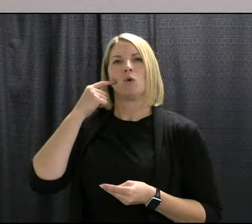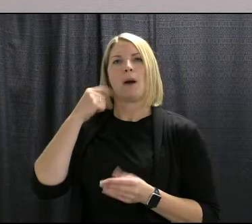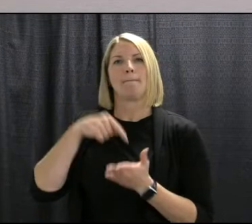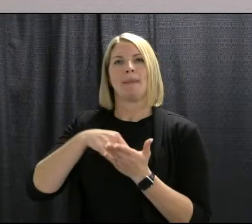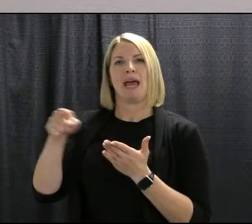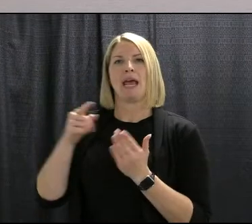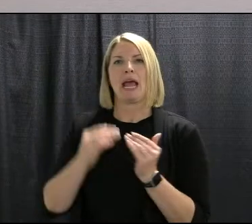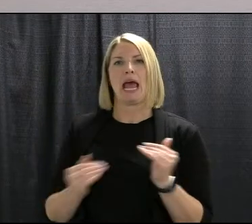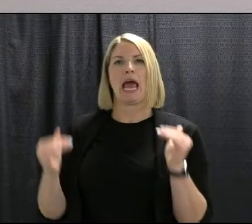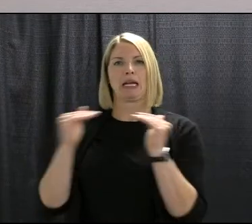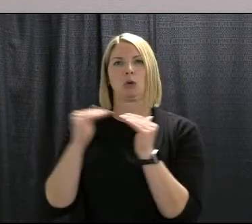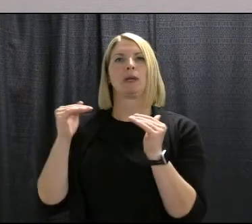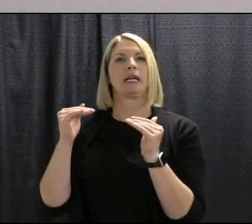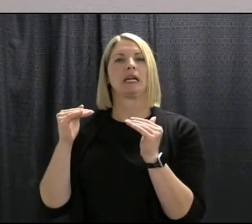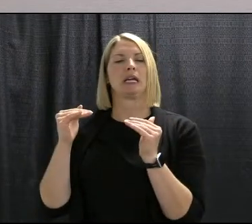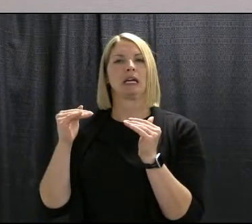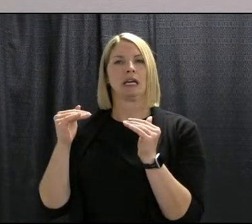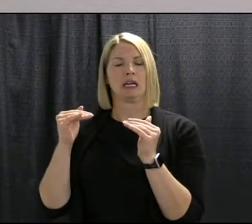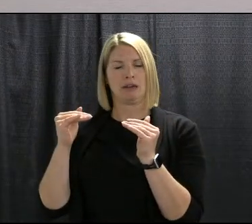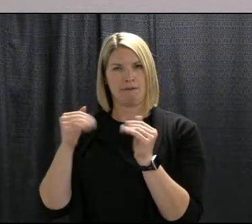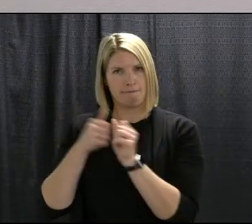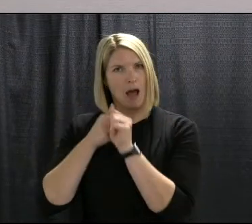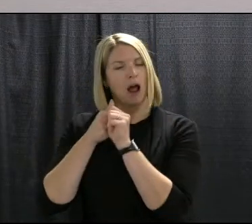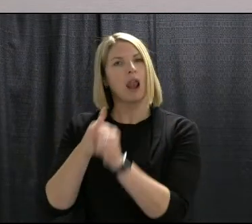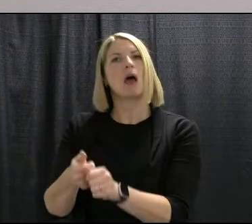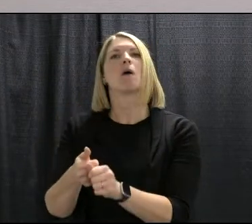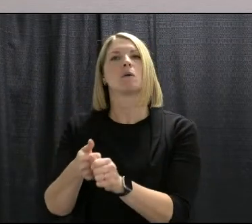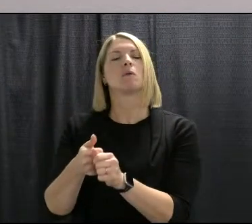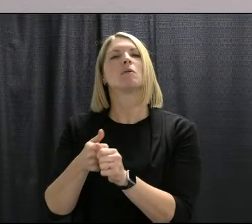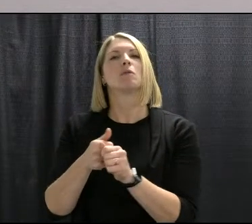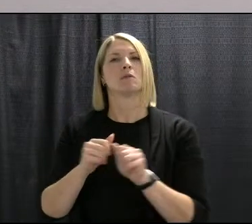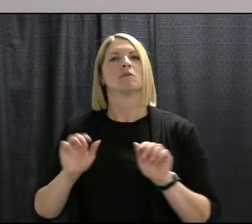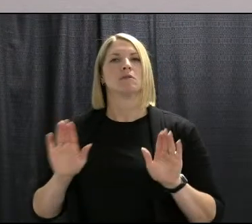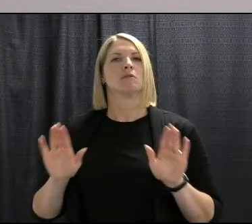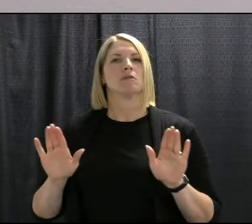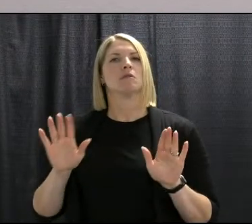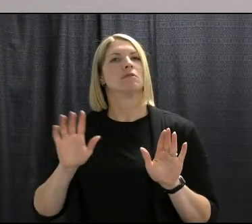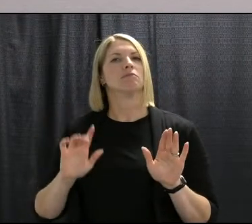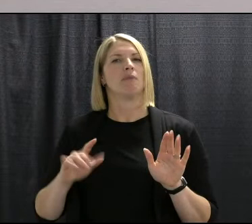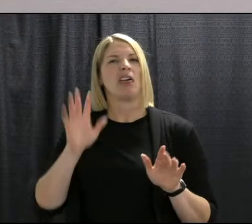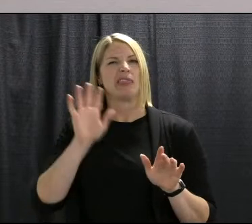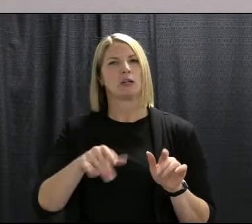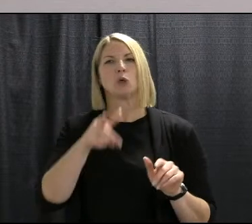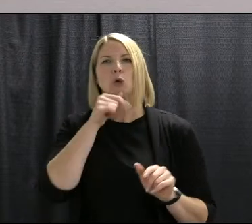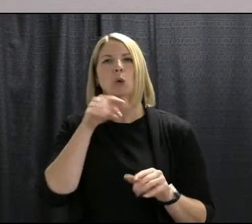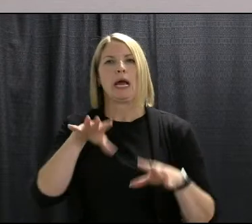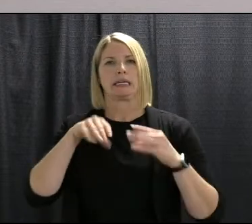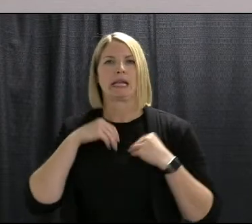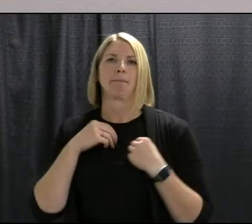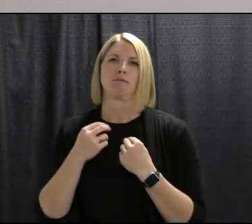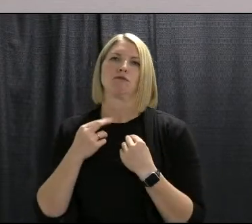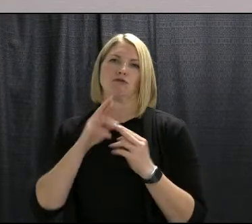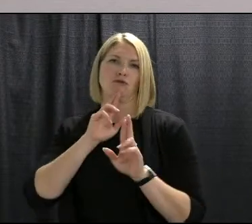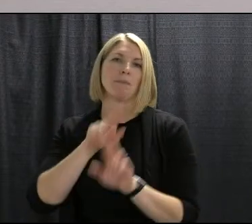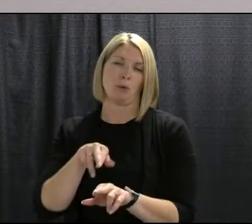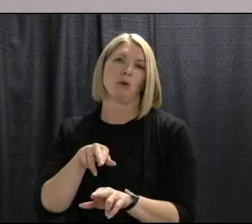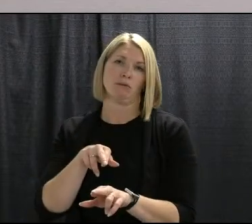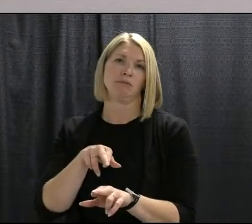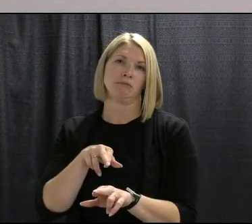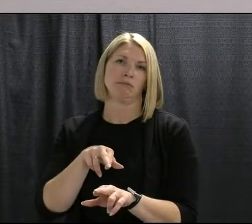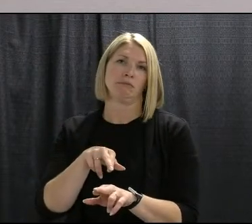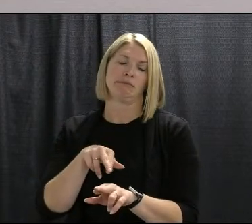are pay equity compliant, receiving the reports on the making sure that we have that all the